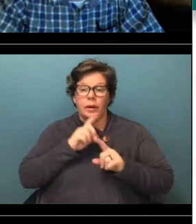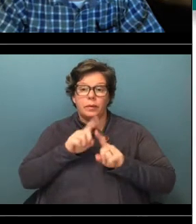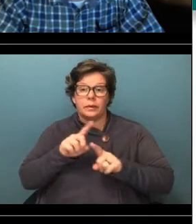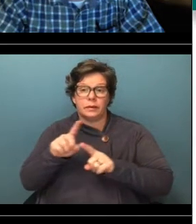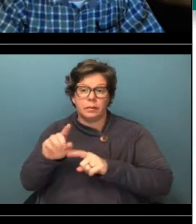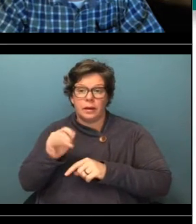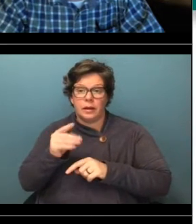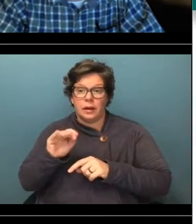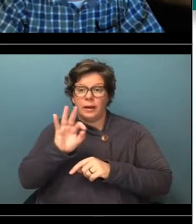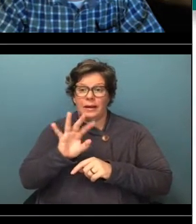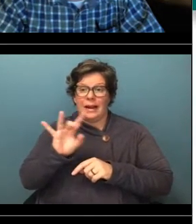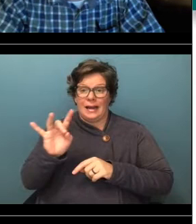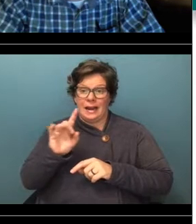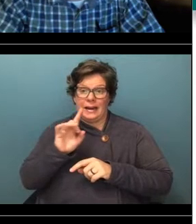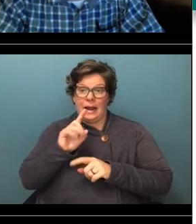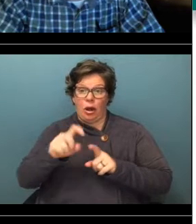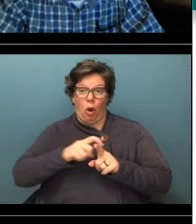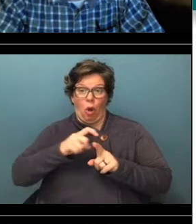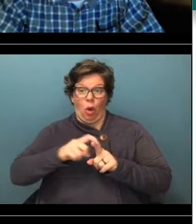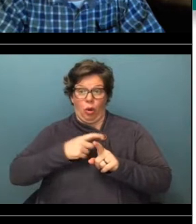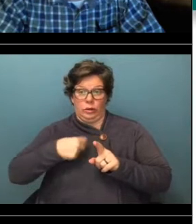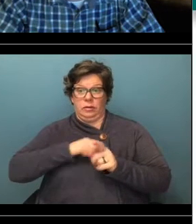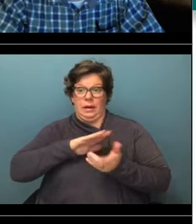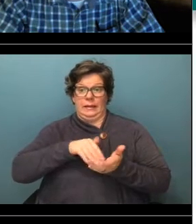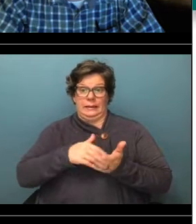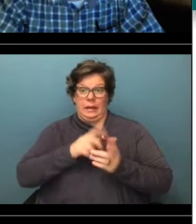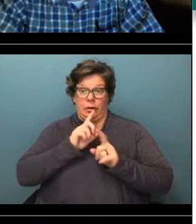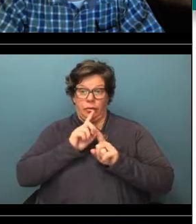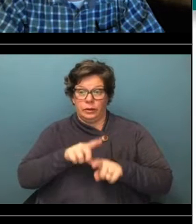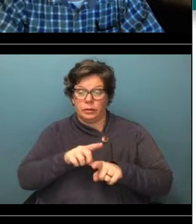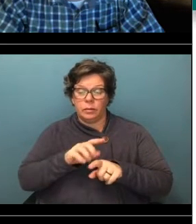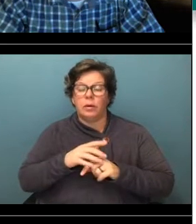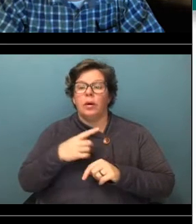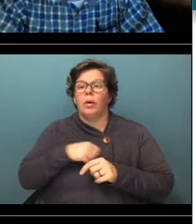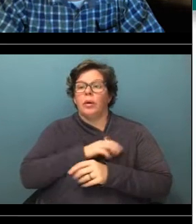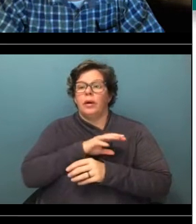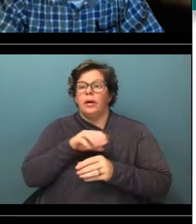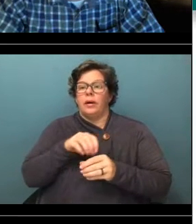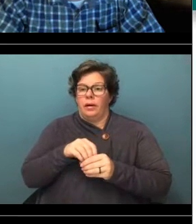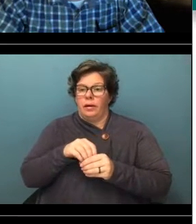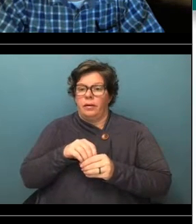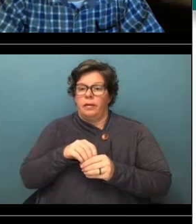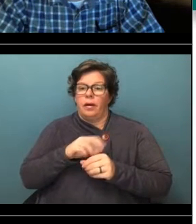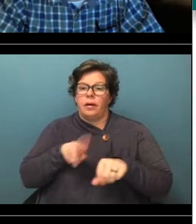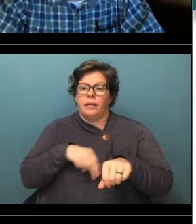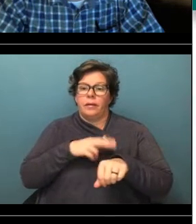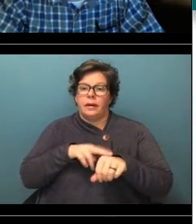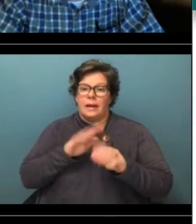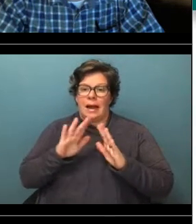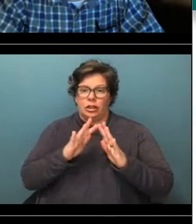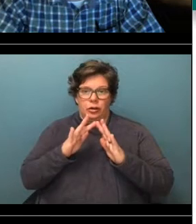Idaho's 988 calls. And we are part of a national